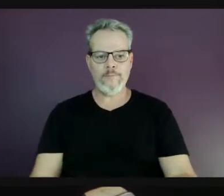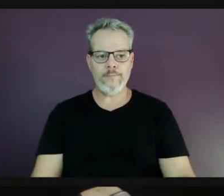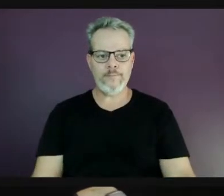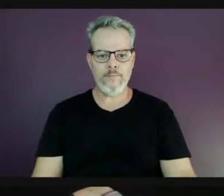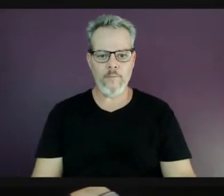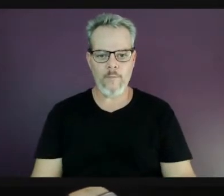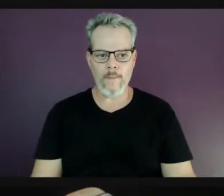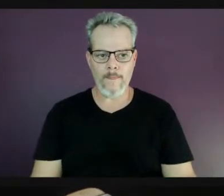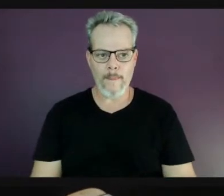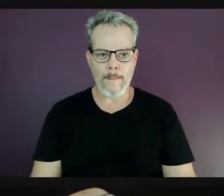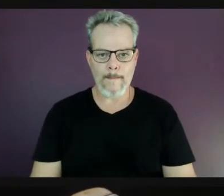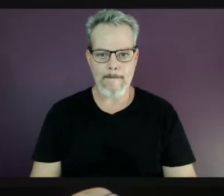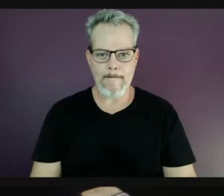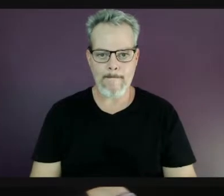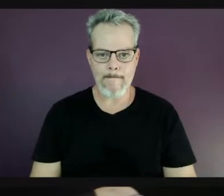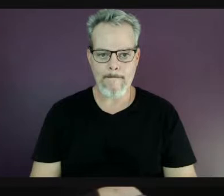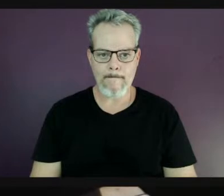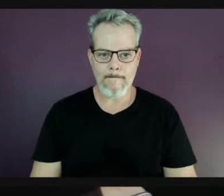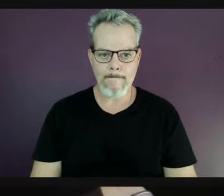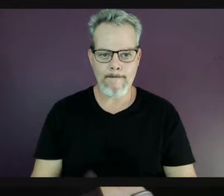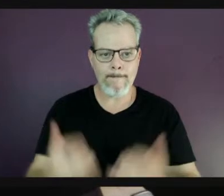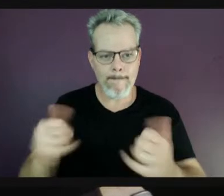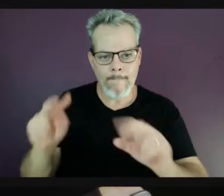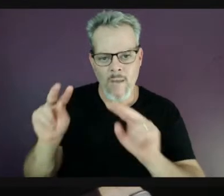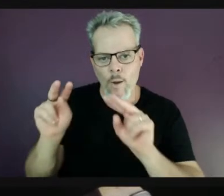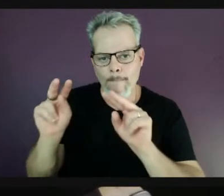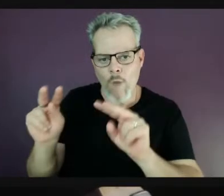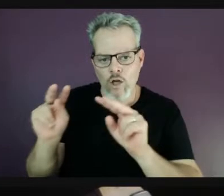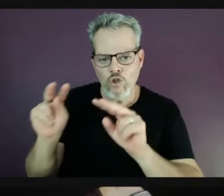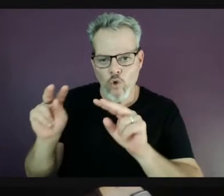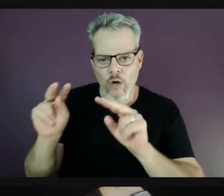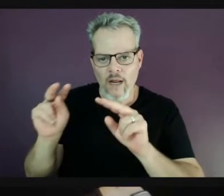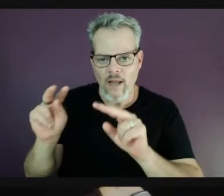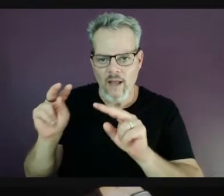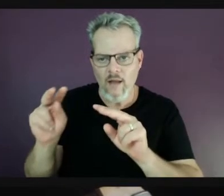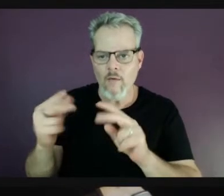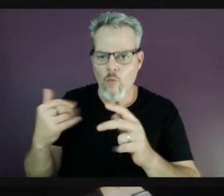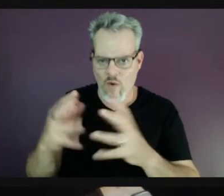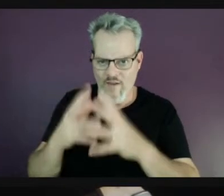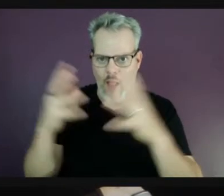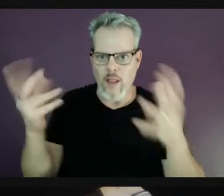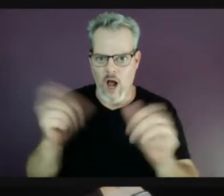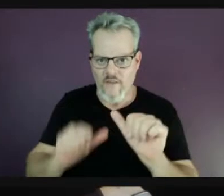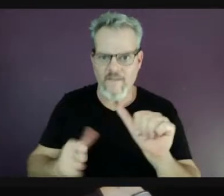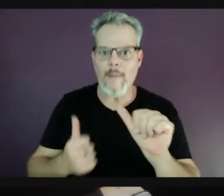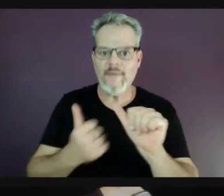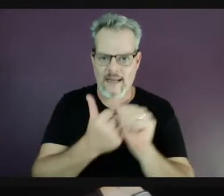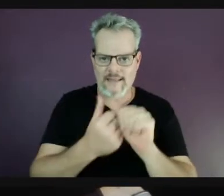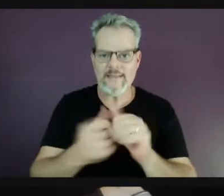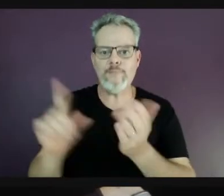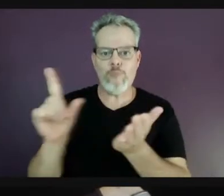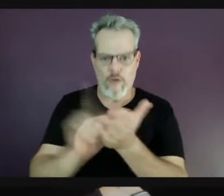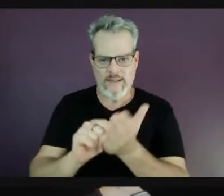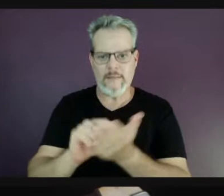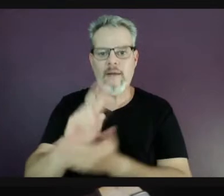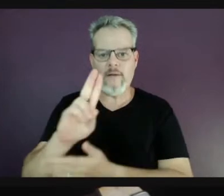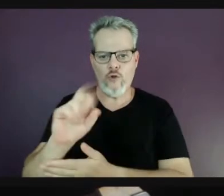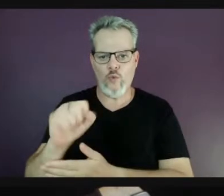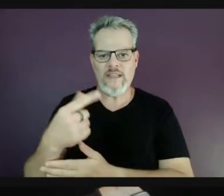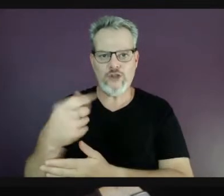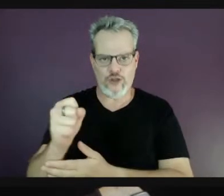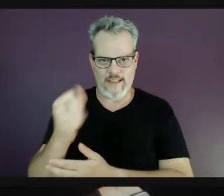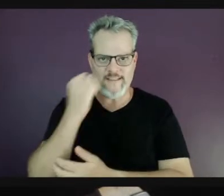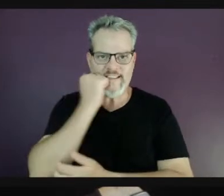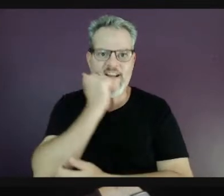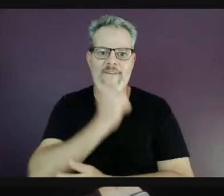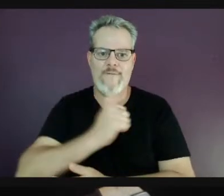Moving on to our monitoring, and there are a lot of updates put out by the USGS now that they are doing them daily. So